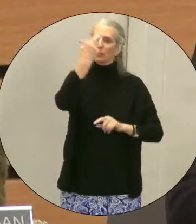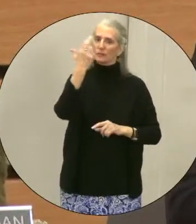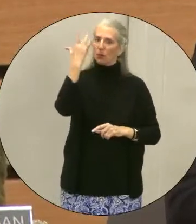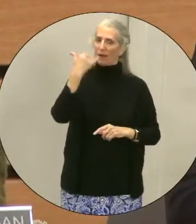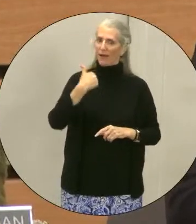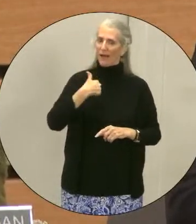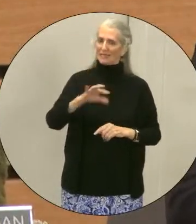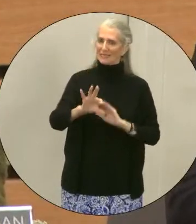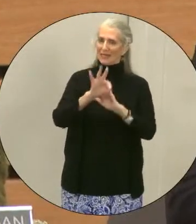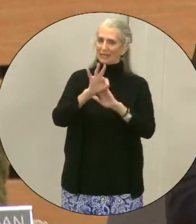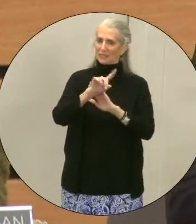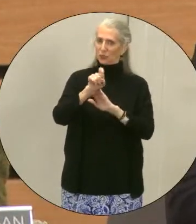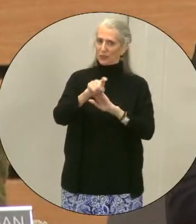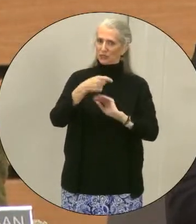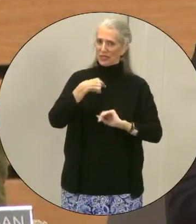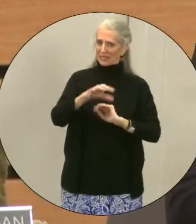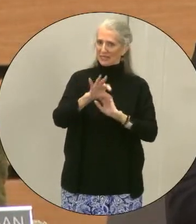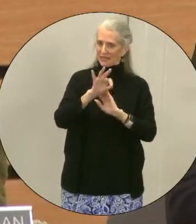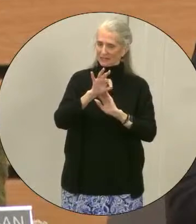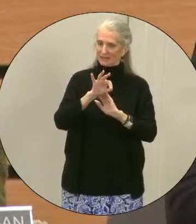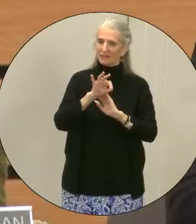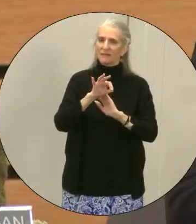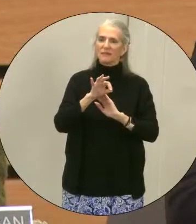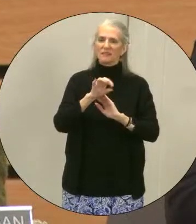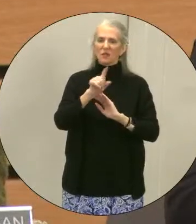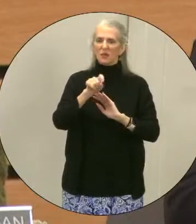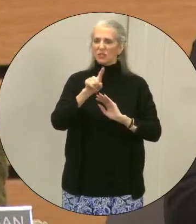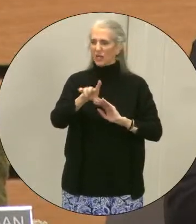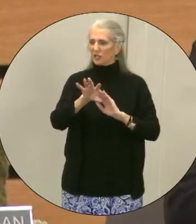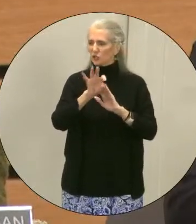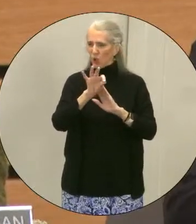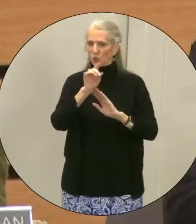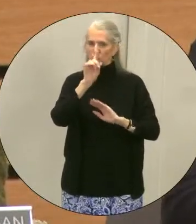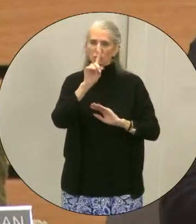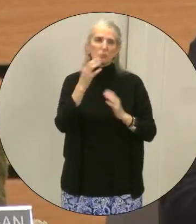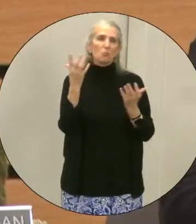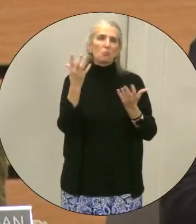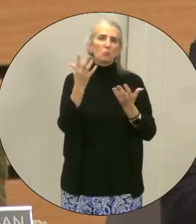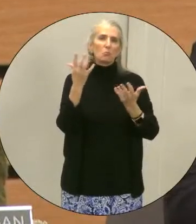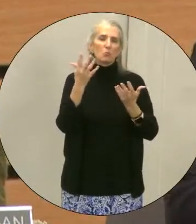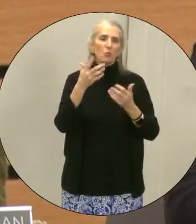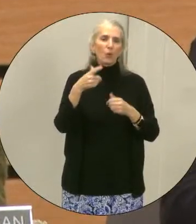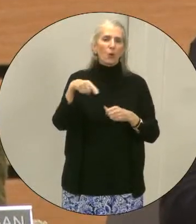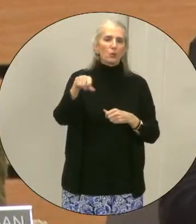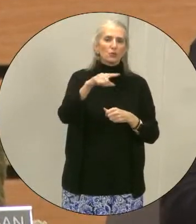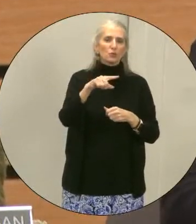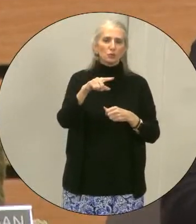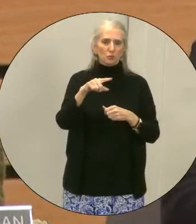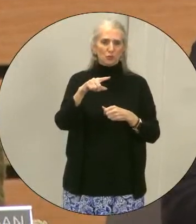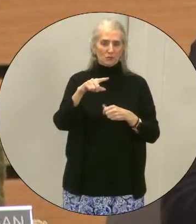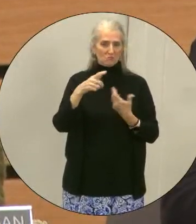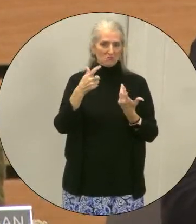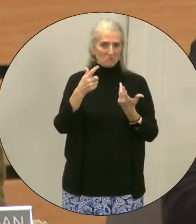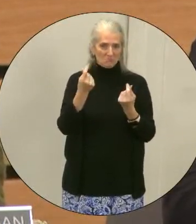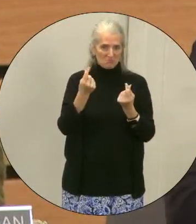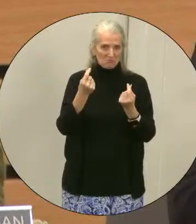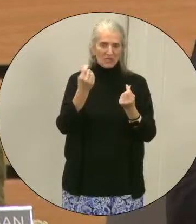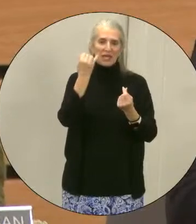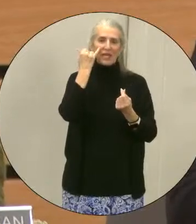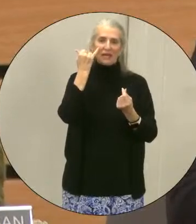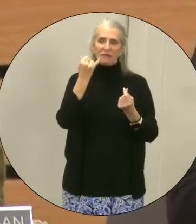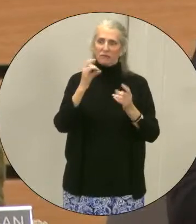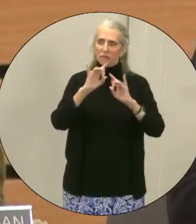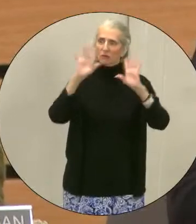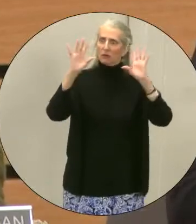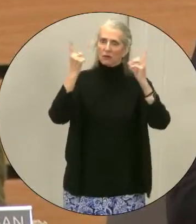question that I did, the question that I chose was about what would you do in times of crisis, and what kind of crisis did you